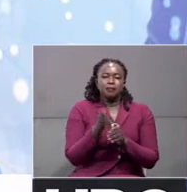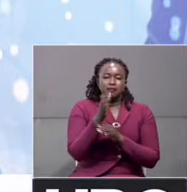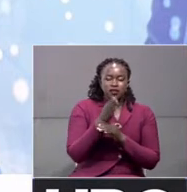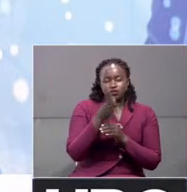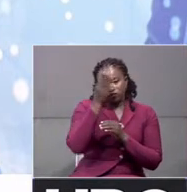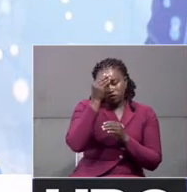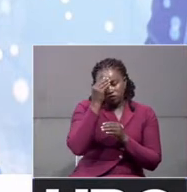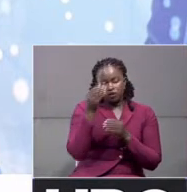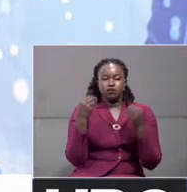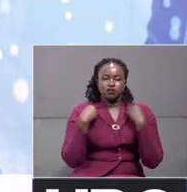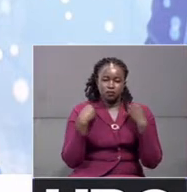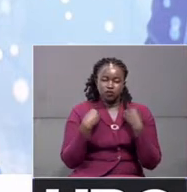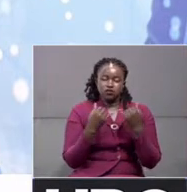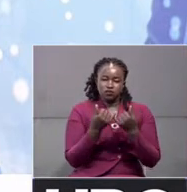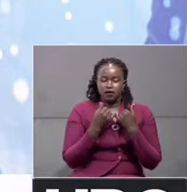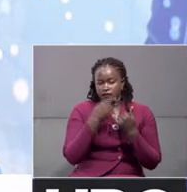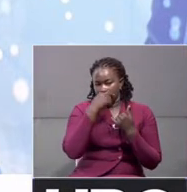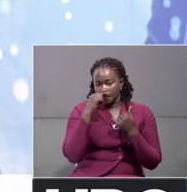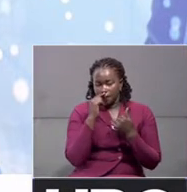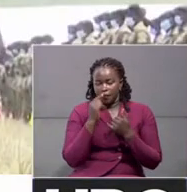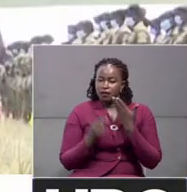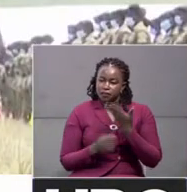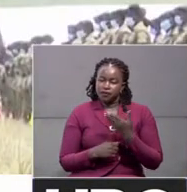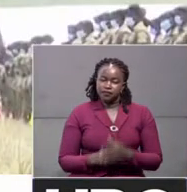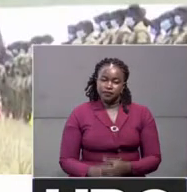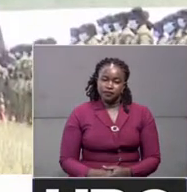and Sports, Janet Kataha Museveni.